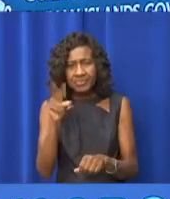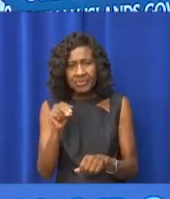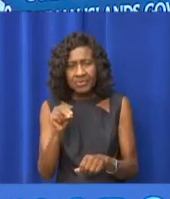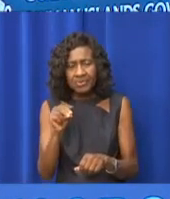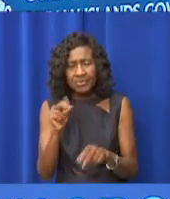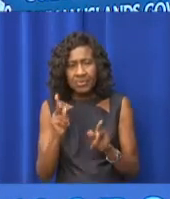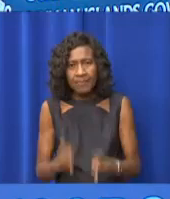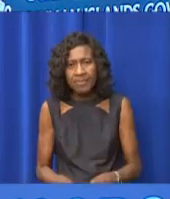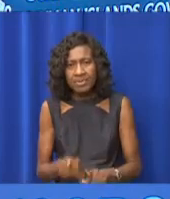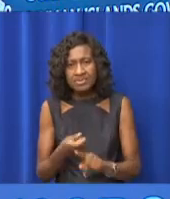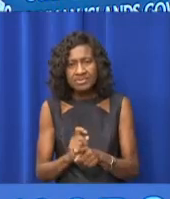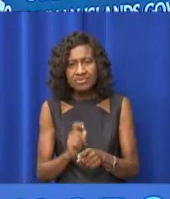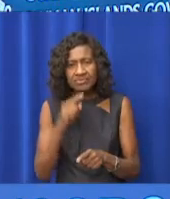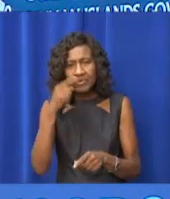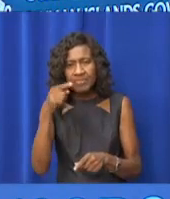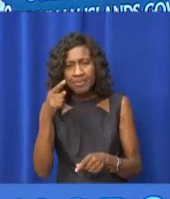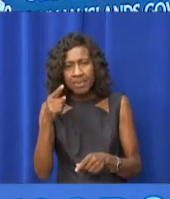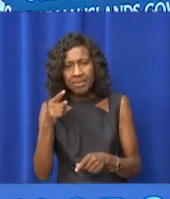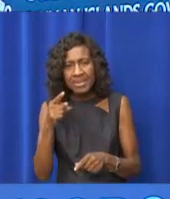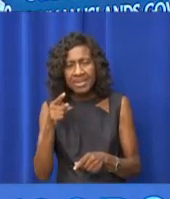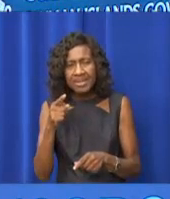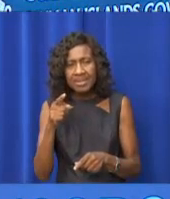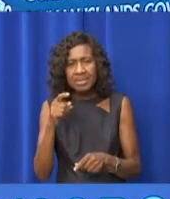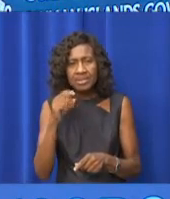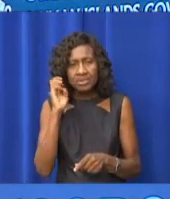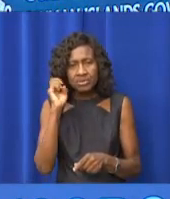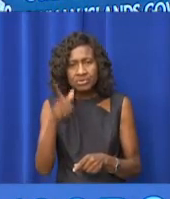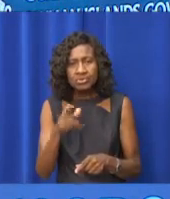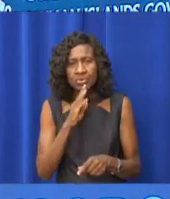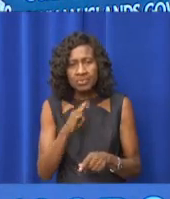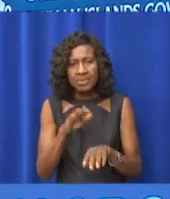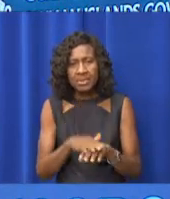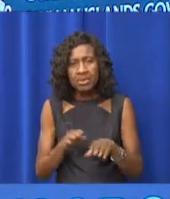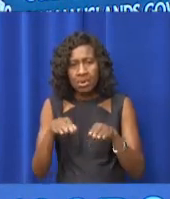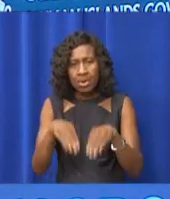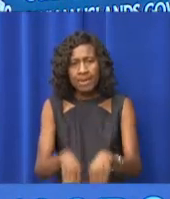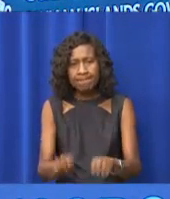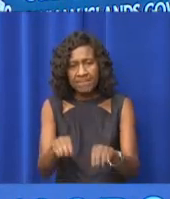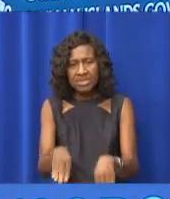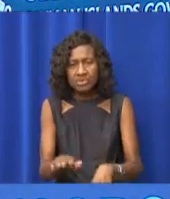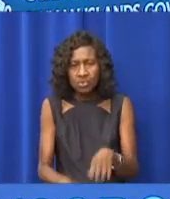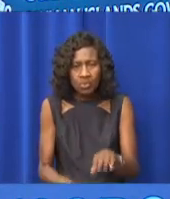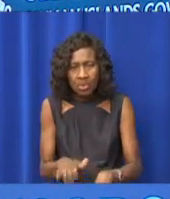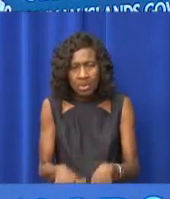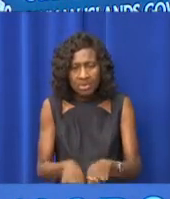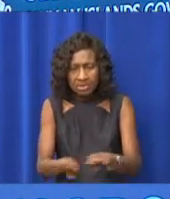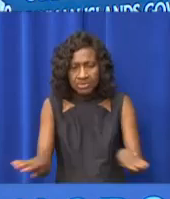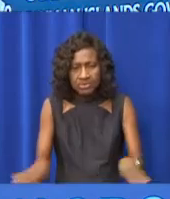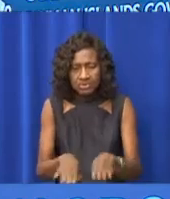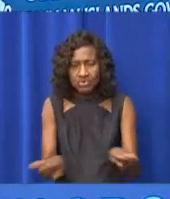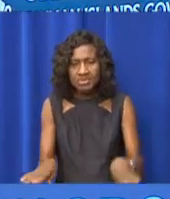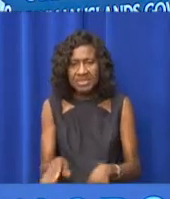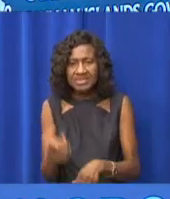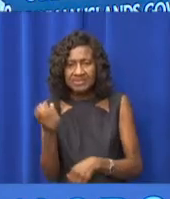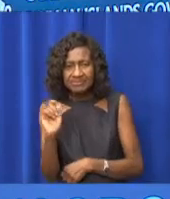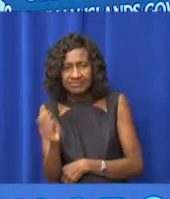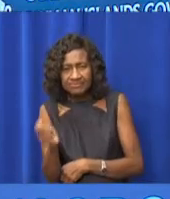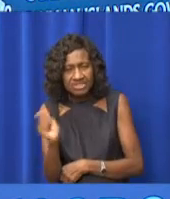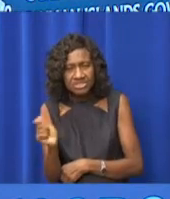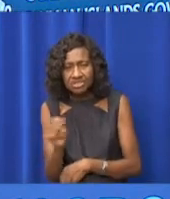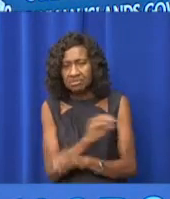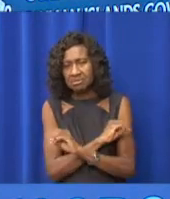no persons from the public should be on the beach at all, walking, swimming, snorkeling, fishing, or engaging in any kind